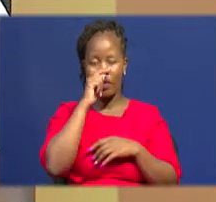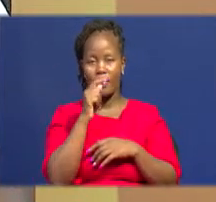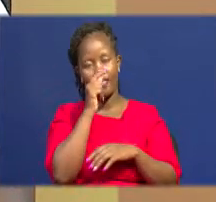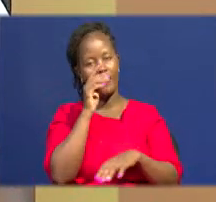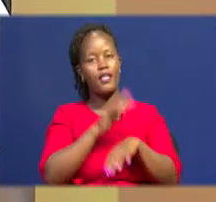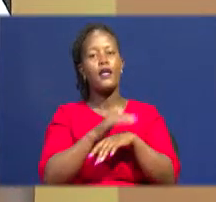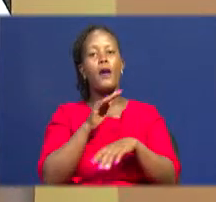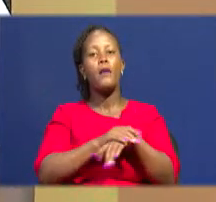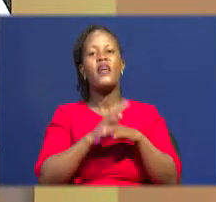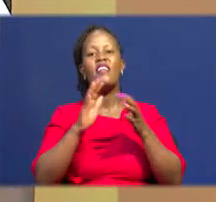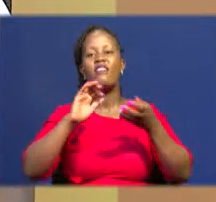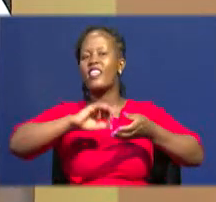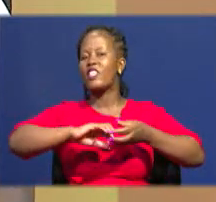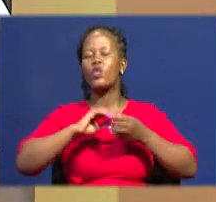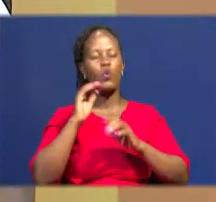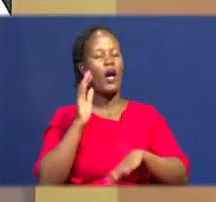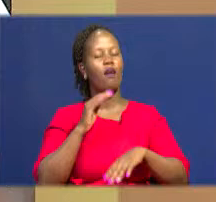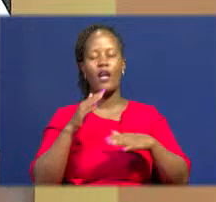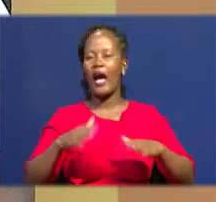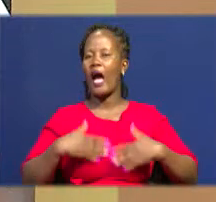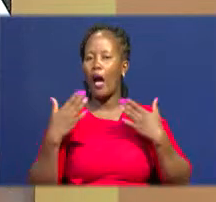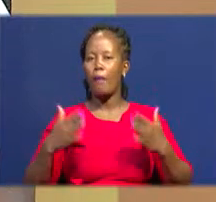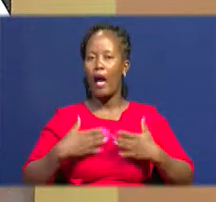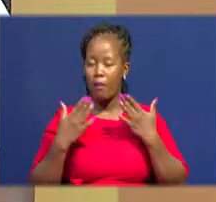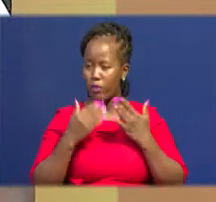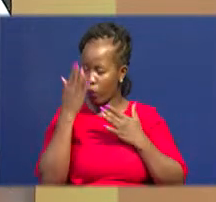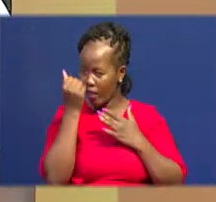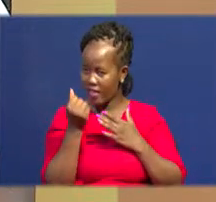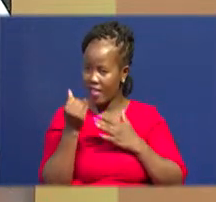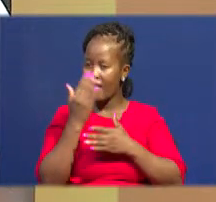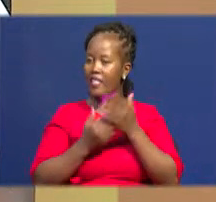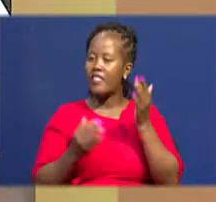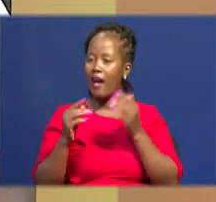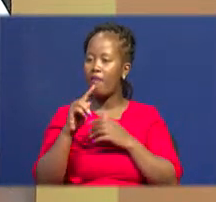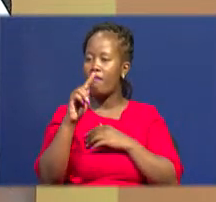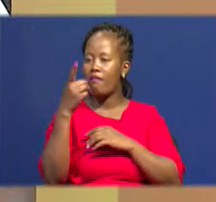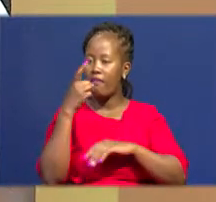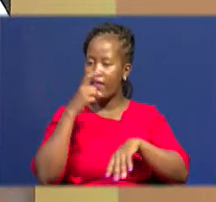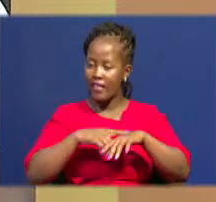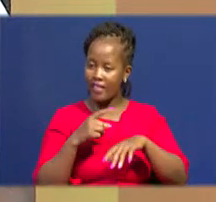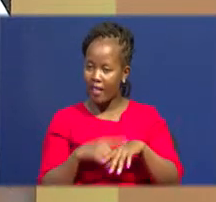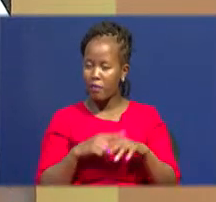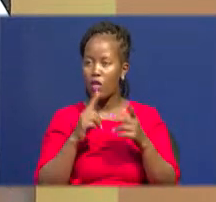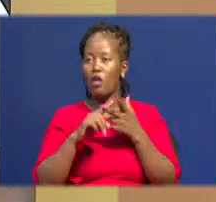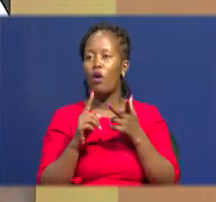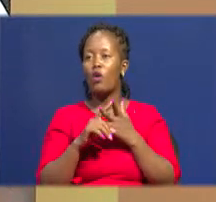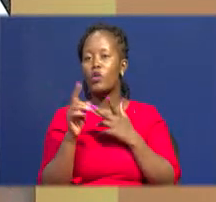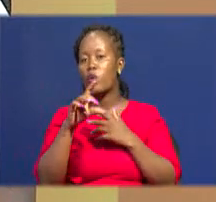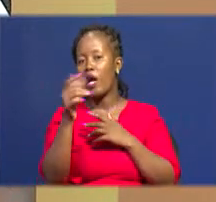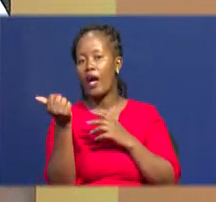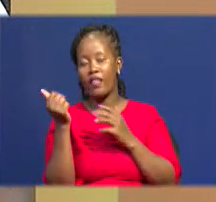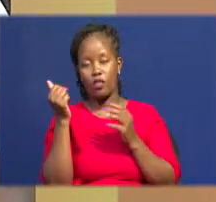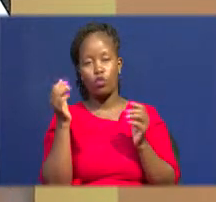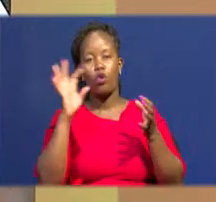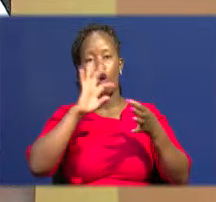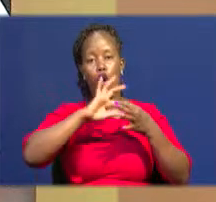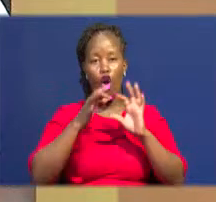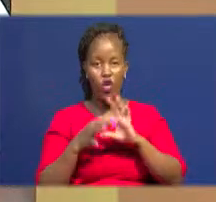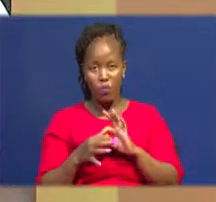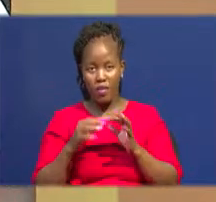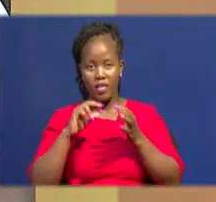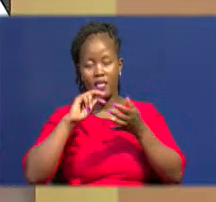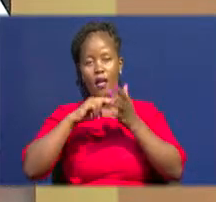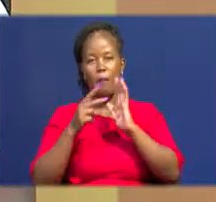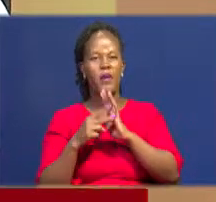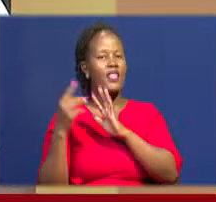excited. Some of them, it was the first time they're having the beach games there. Some have been able to go even up to the Olympics, like the beach volleyball, so it was not a